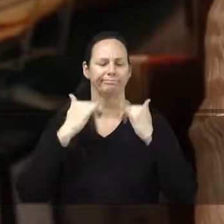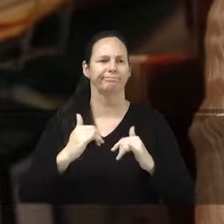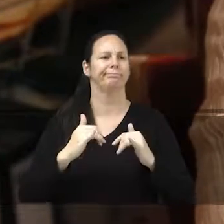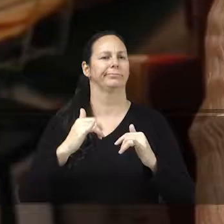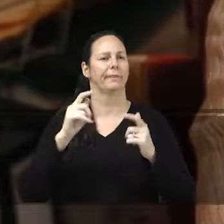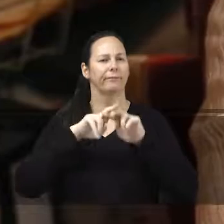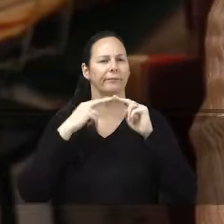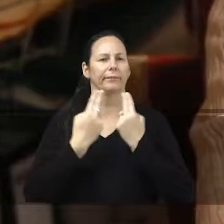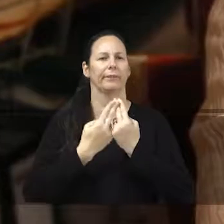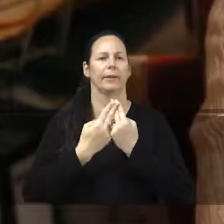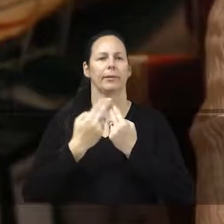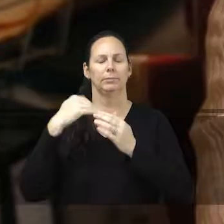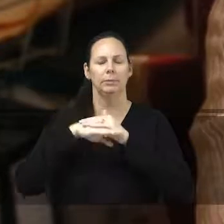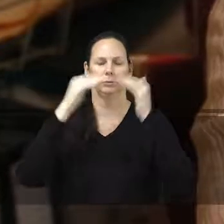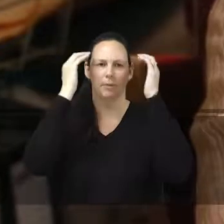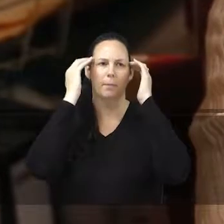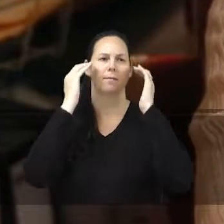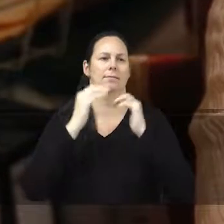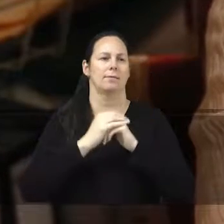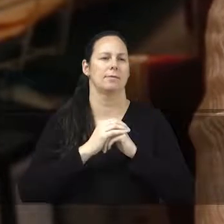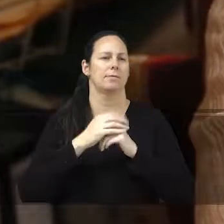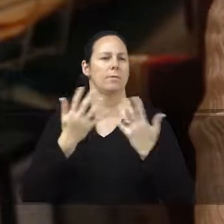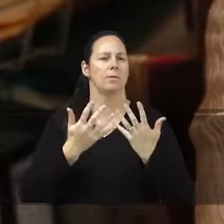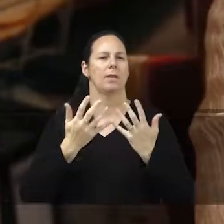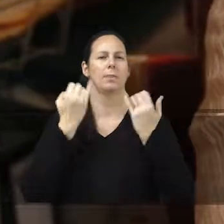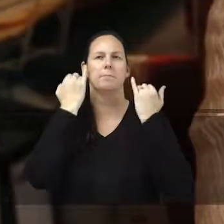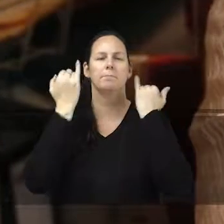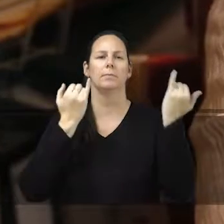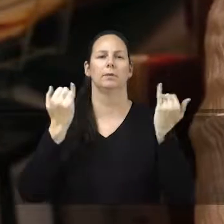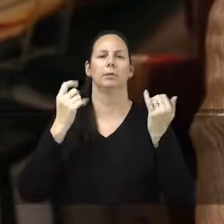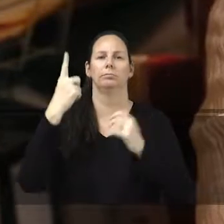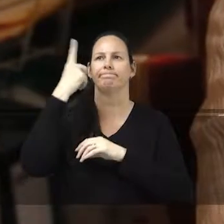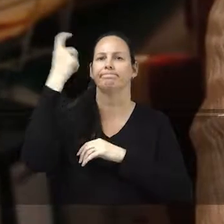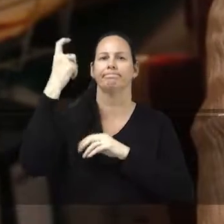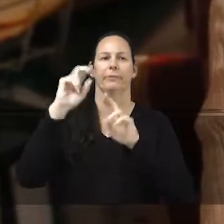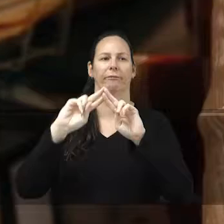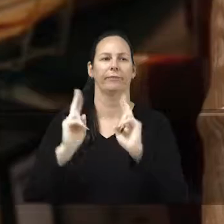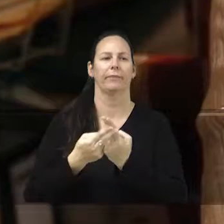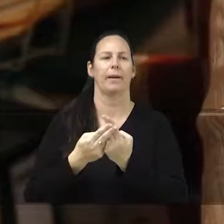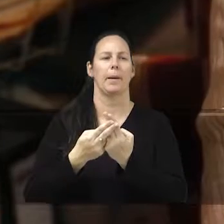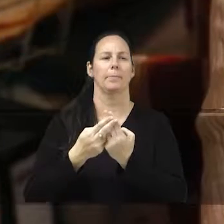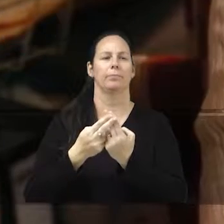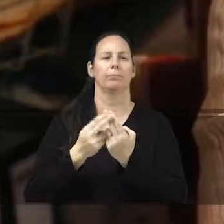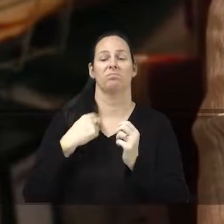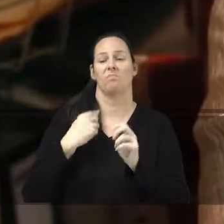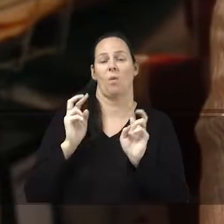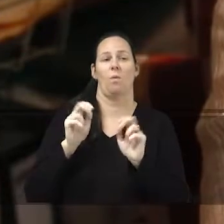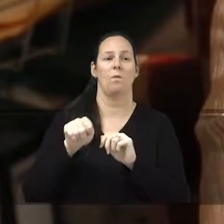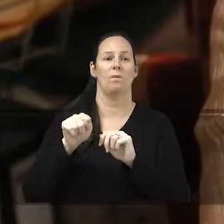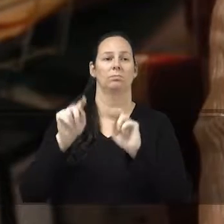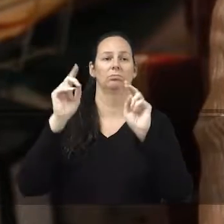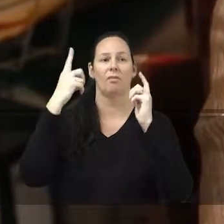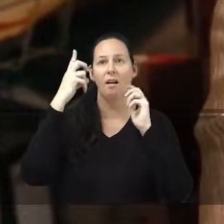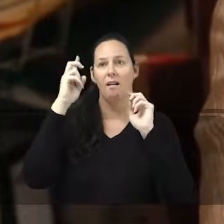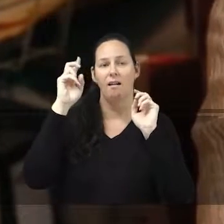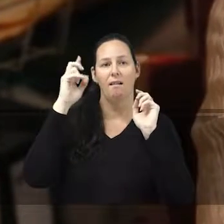is uppermost in my mind. So there is the image of the ideal family. I call it the ideal. It's realisable,